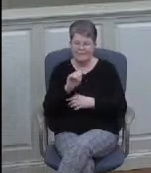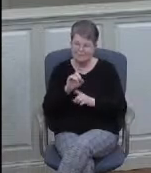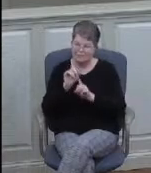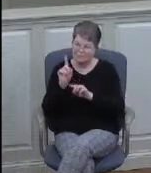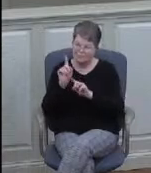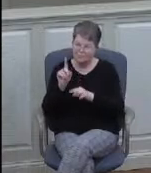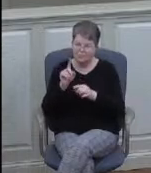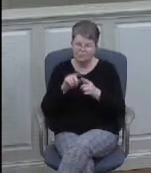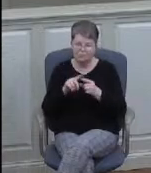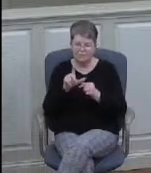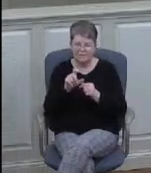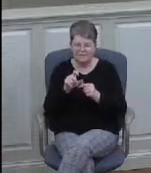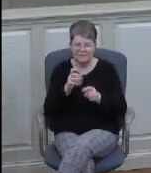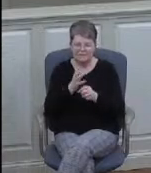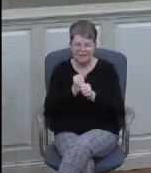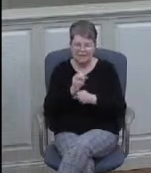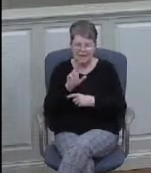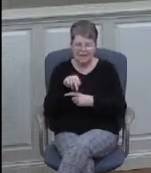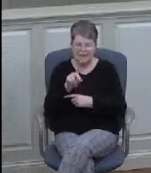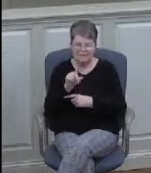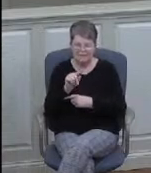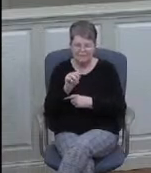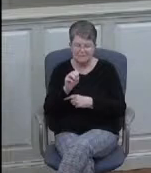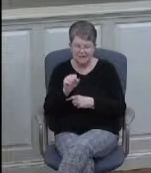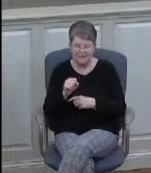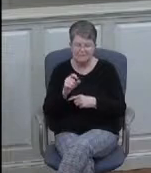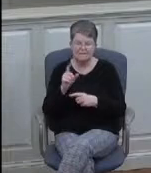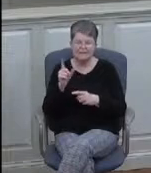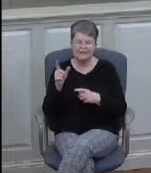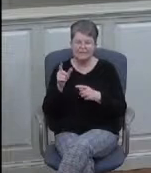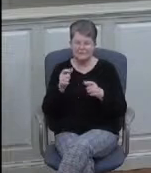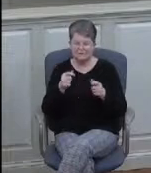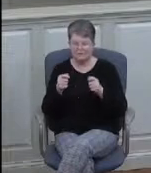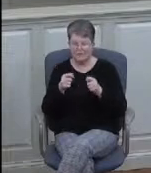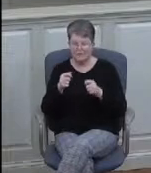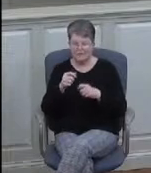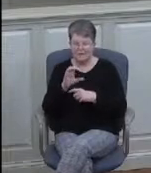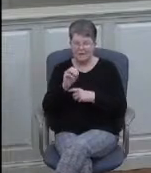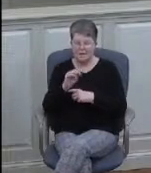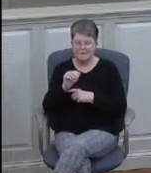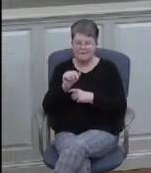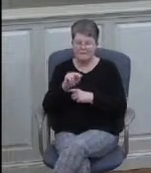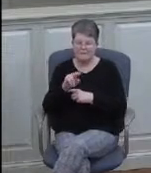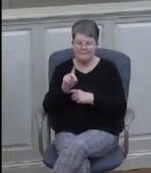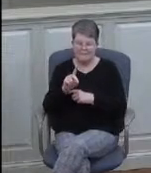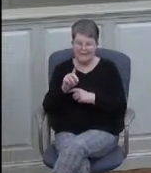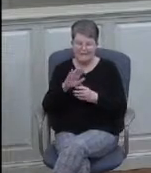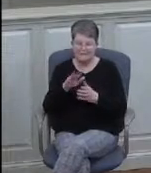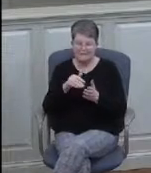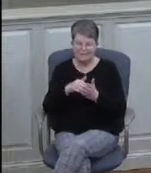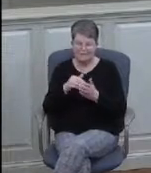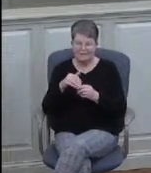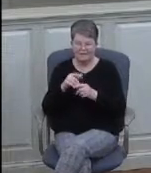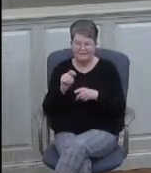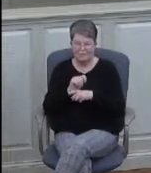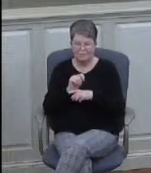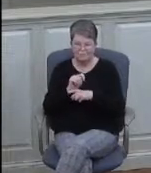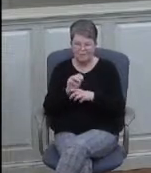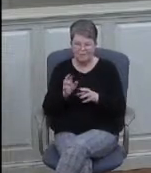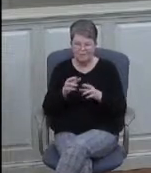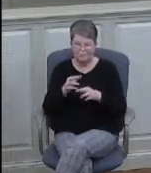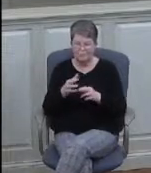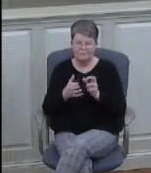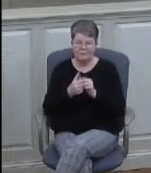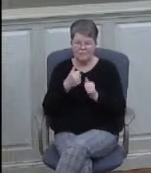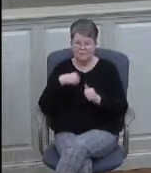was manning the command center down in the training room when most of us were just hunkering down at